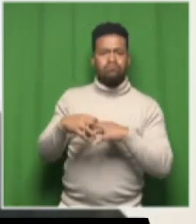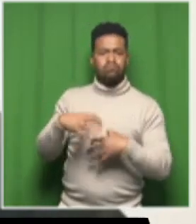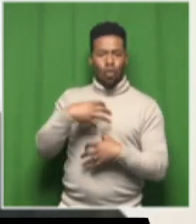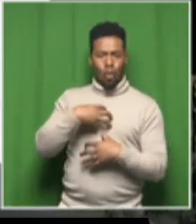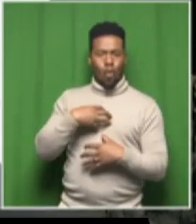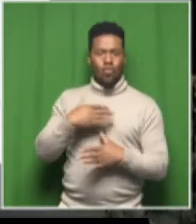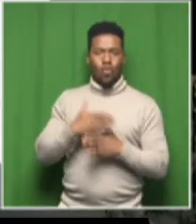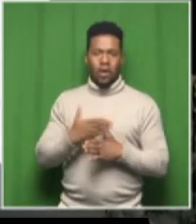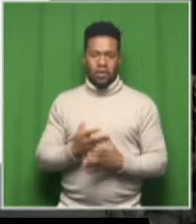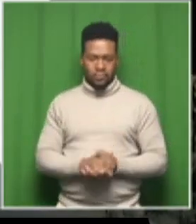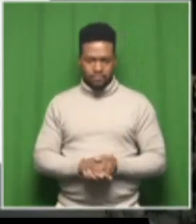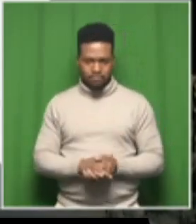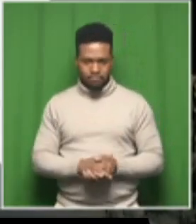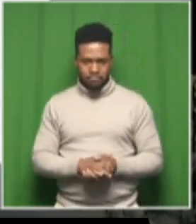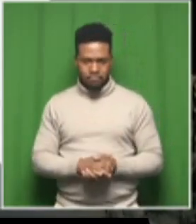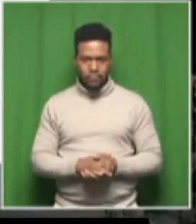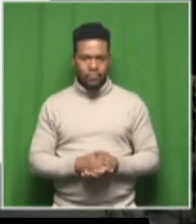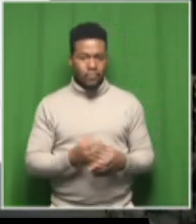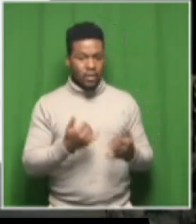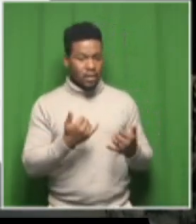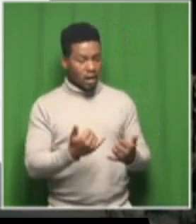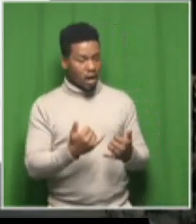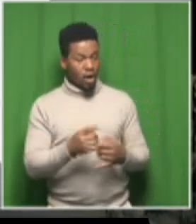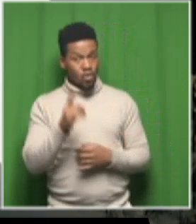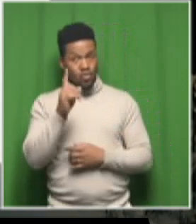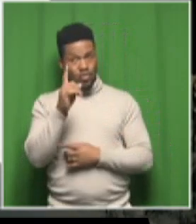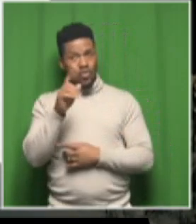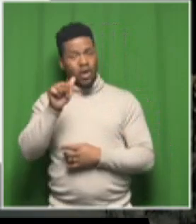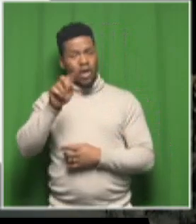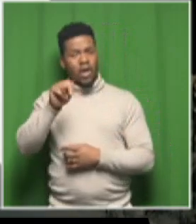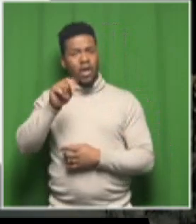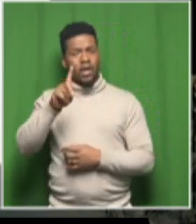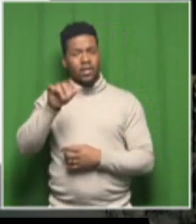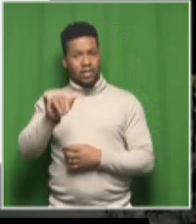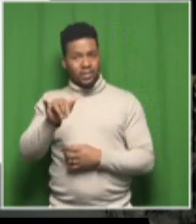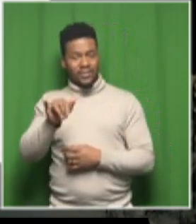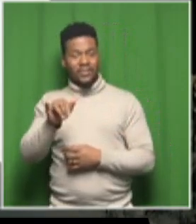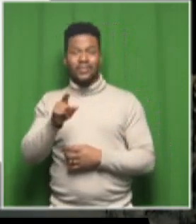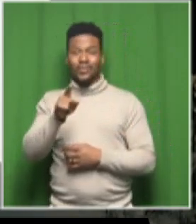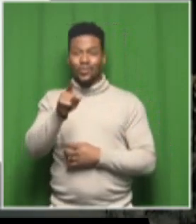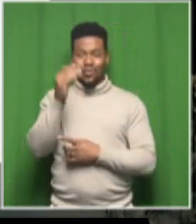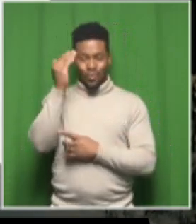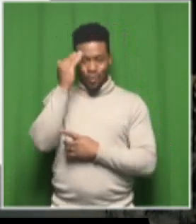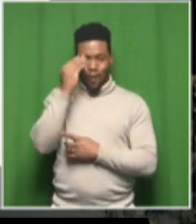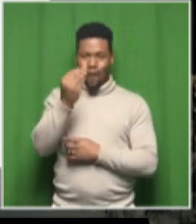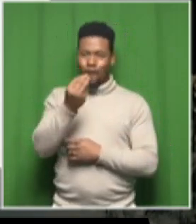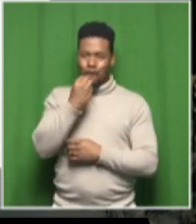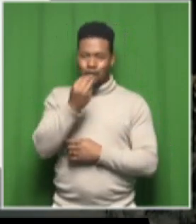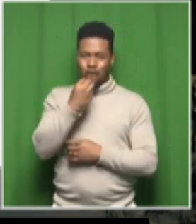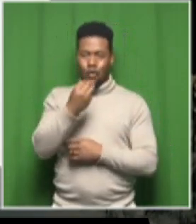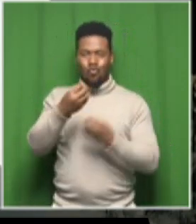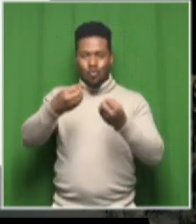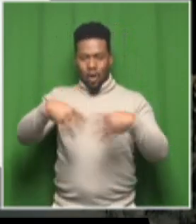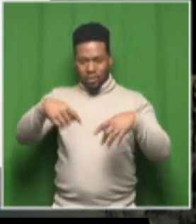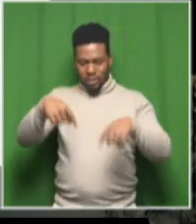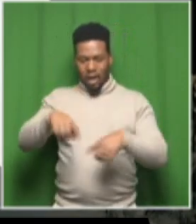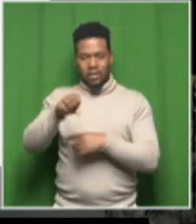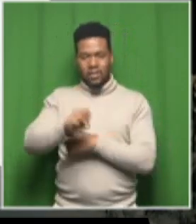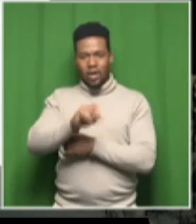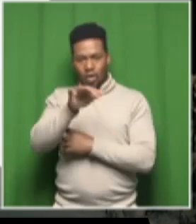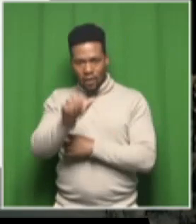me just go back to you on the back of what Athi's now just echoed, because beyond food wastage in South Africa,